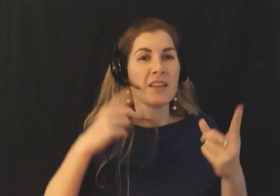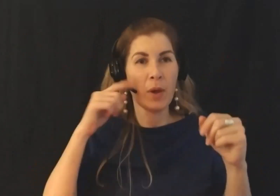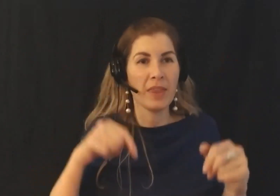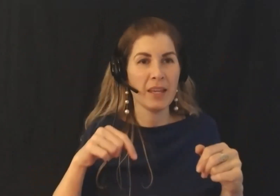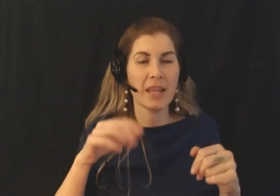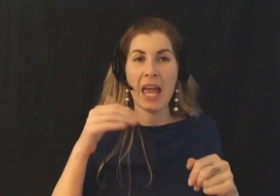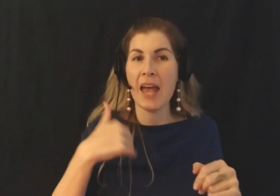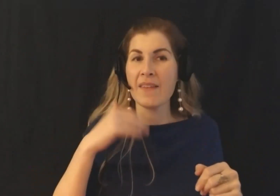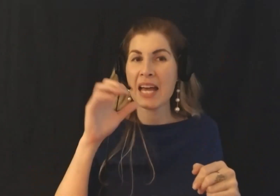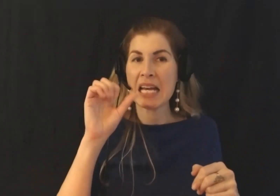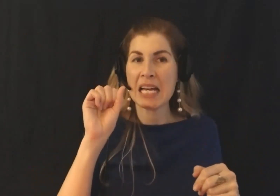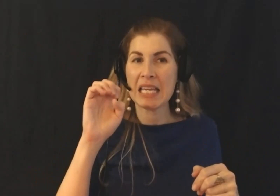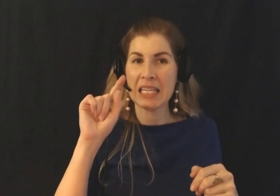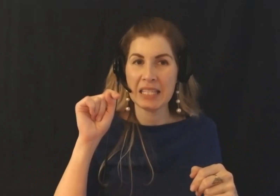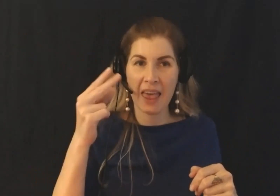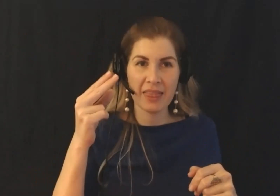Seth.